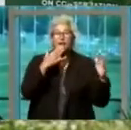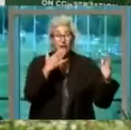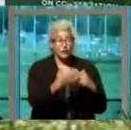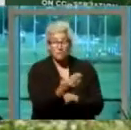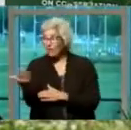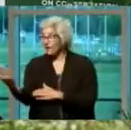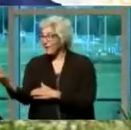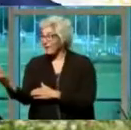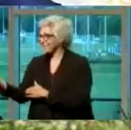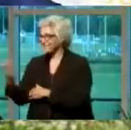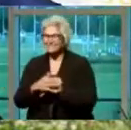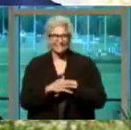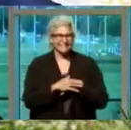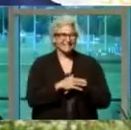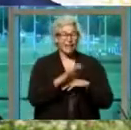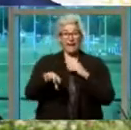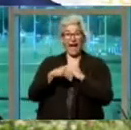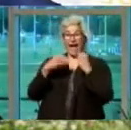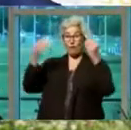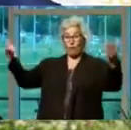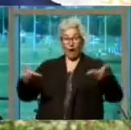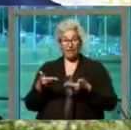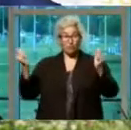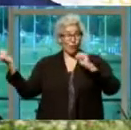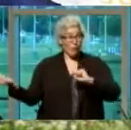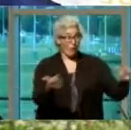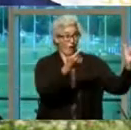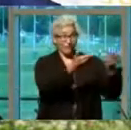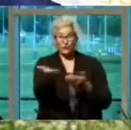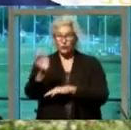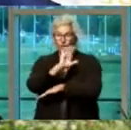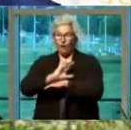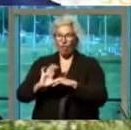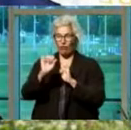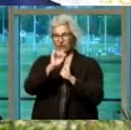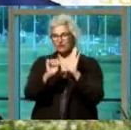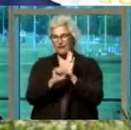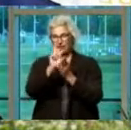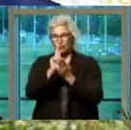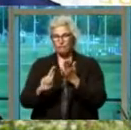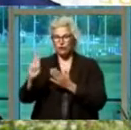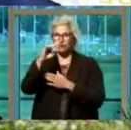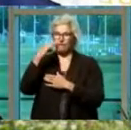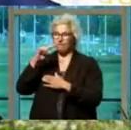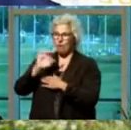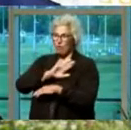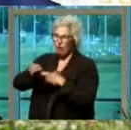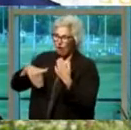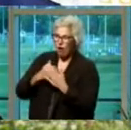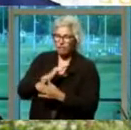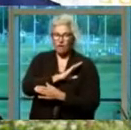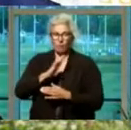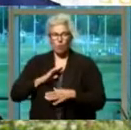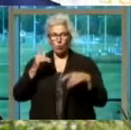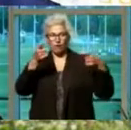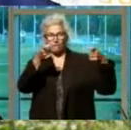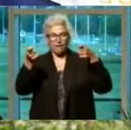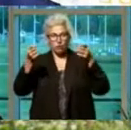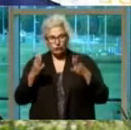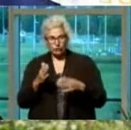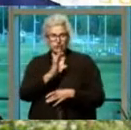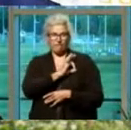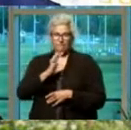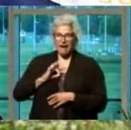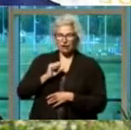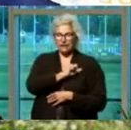morning. Let me add my welcome to all of you to Colorado State University on behalf of members of our Board of Governors that are here, our